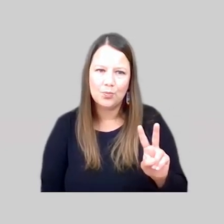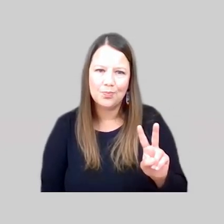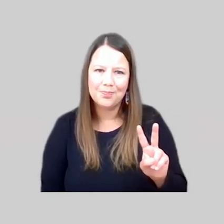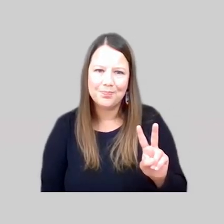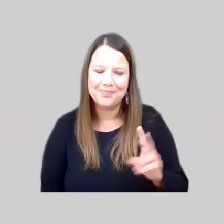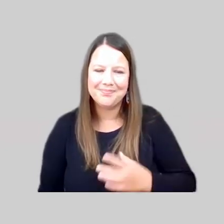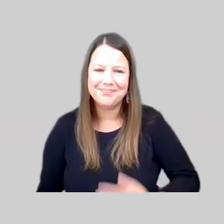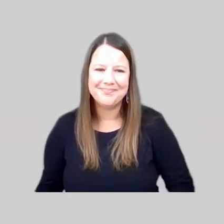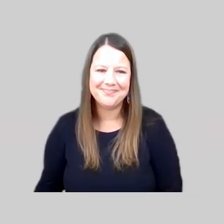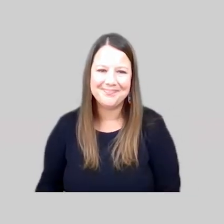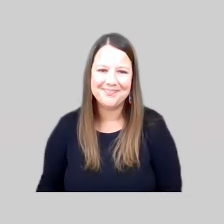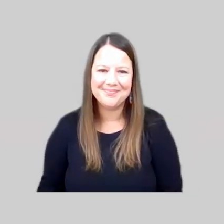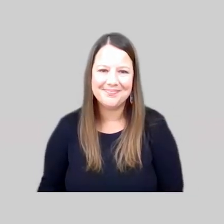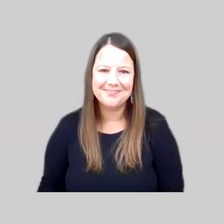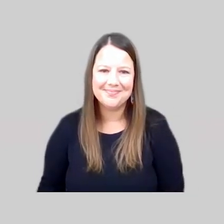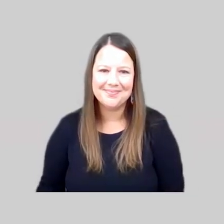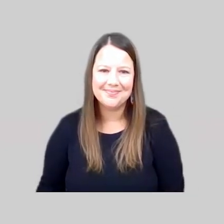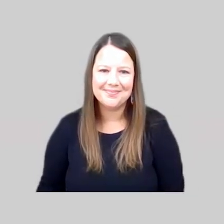Alone.